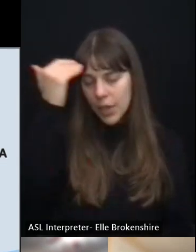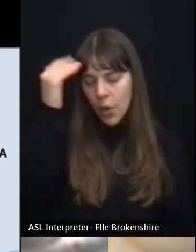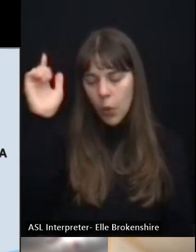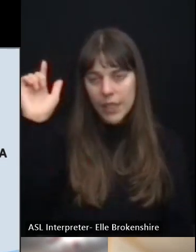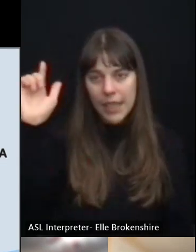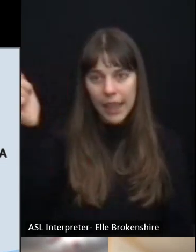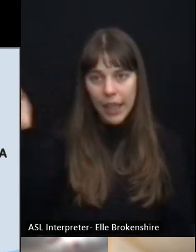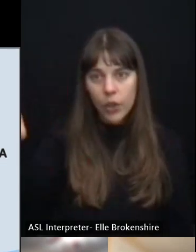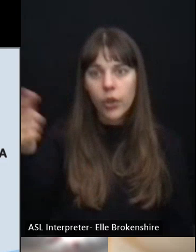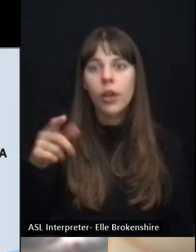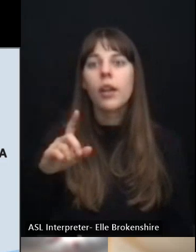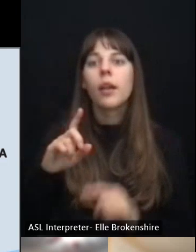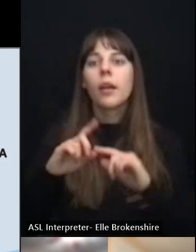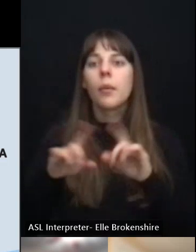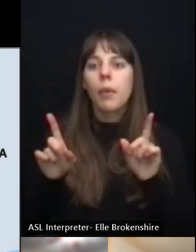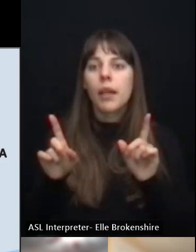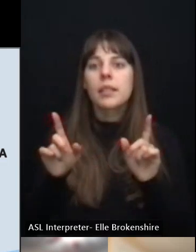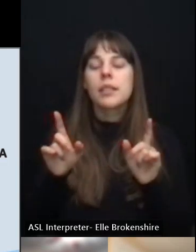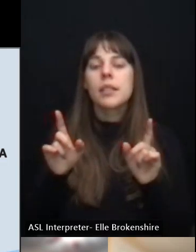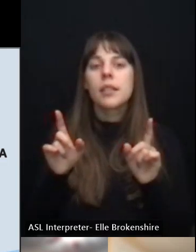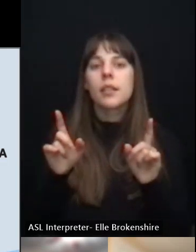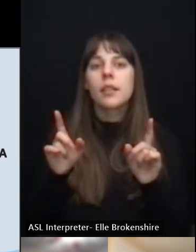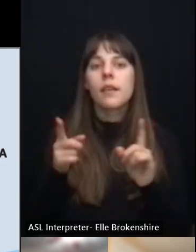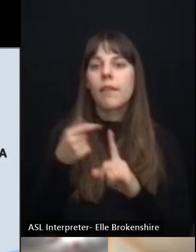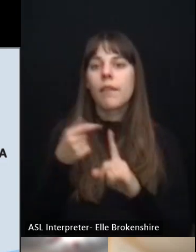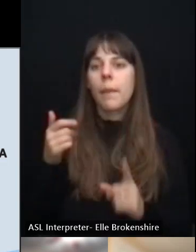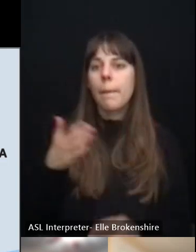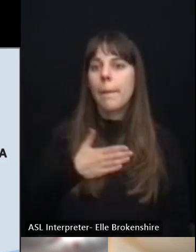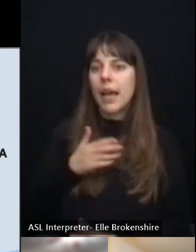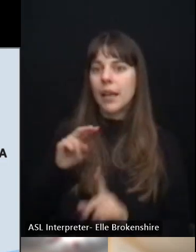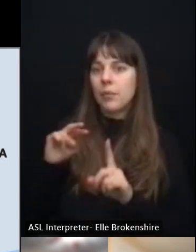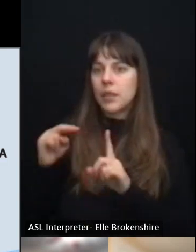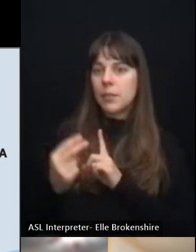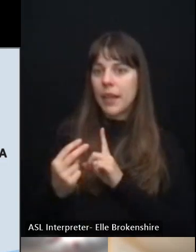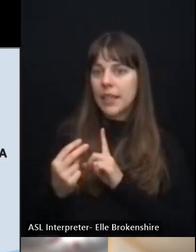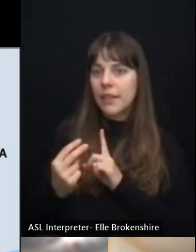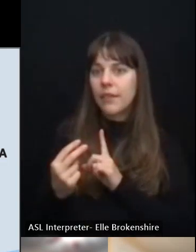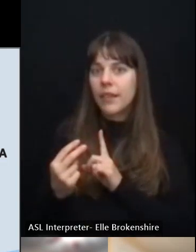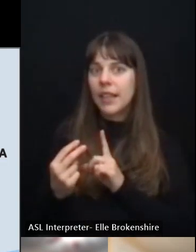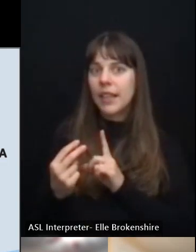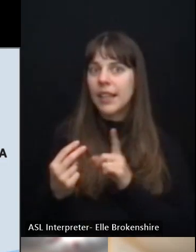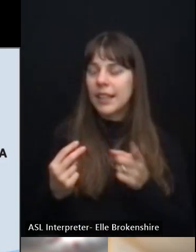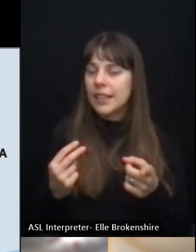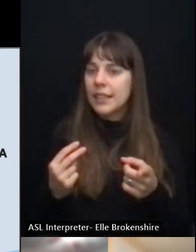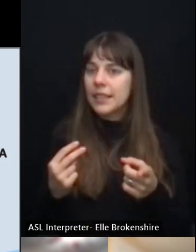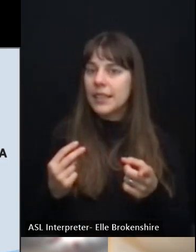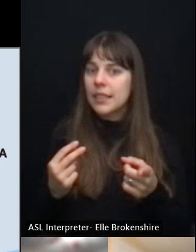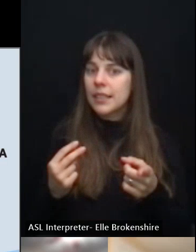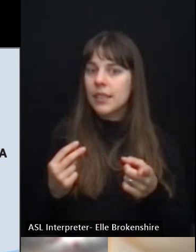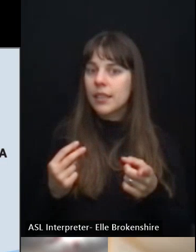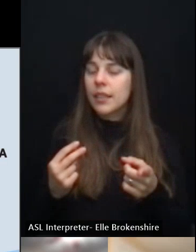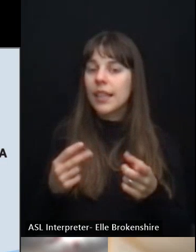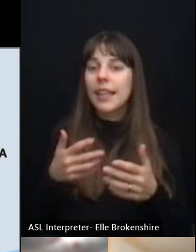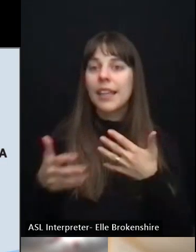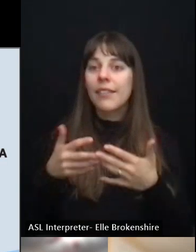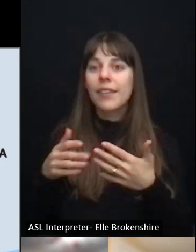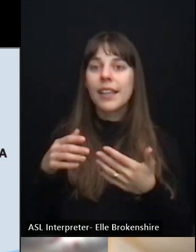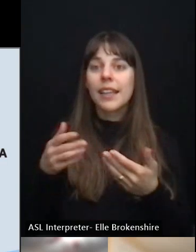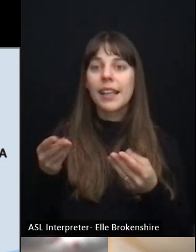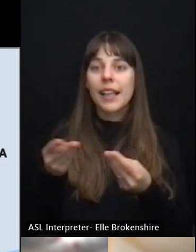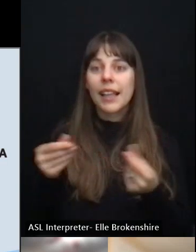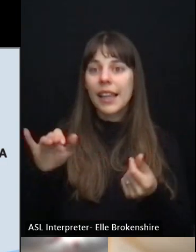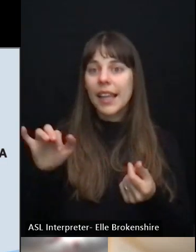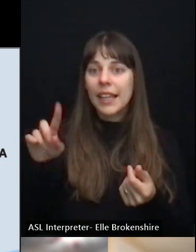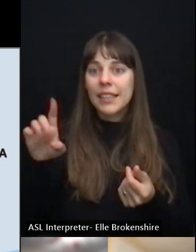road. But from my perspective, this does, like, even landslides